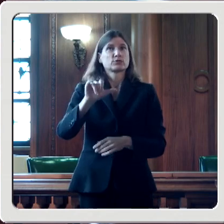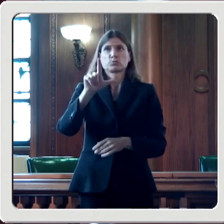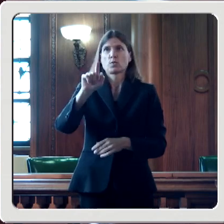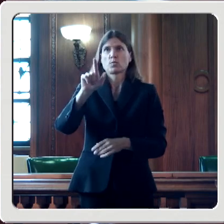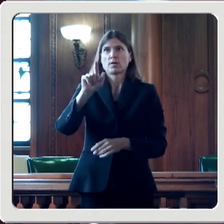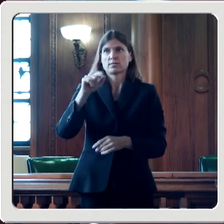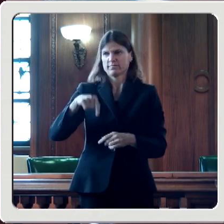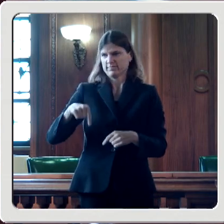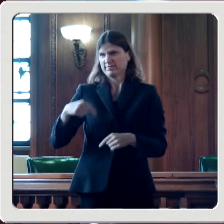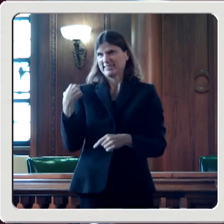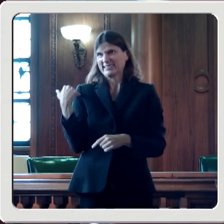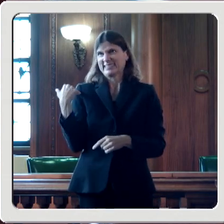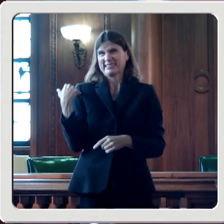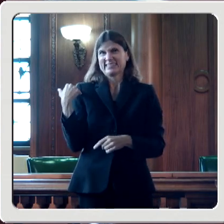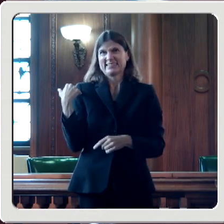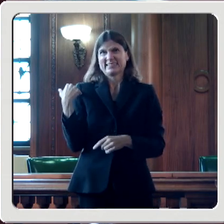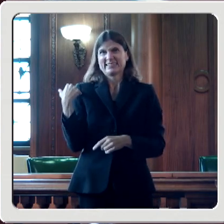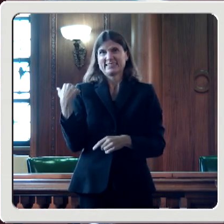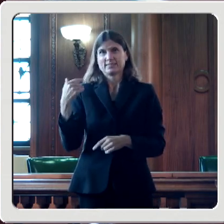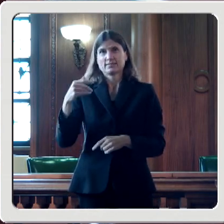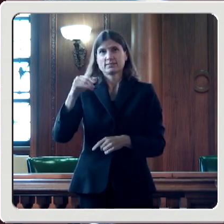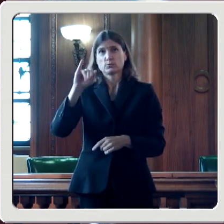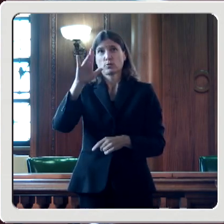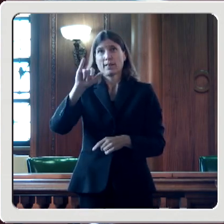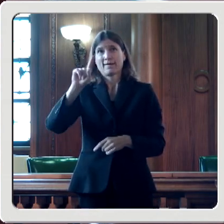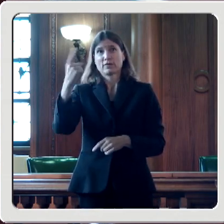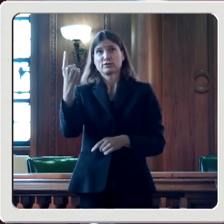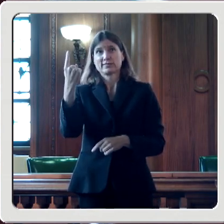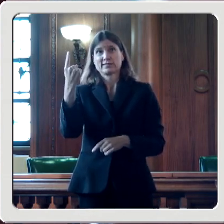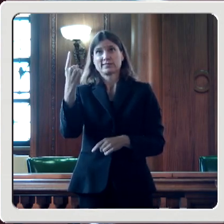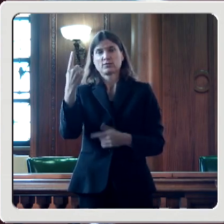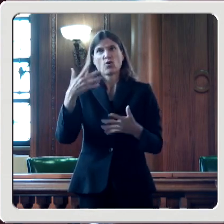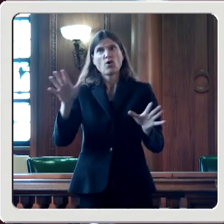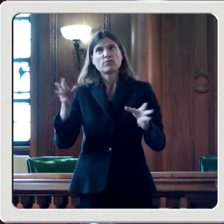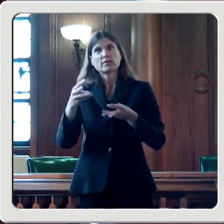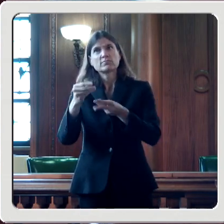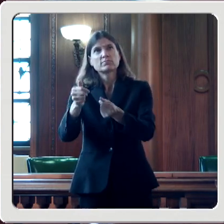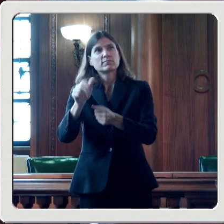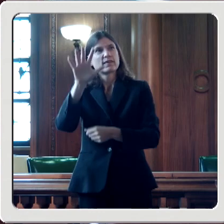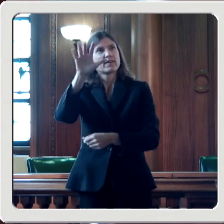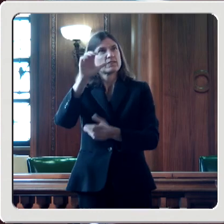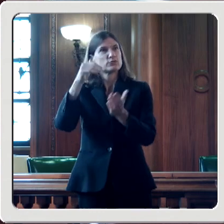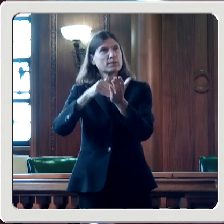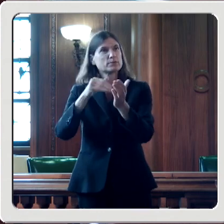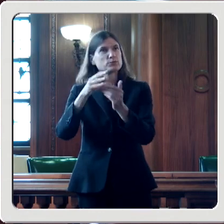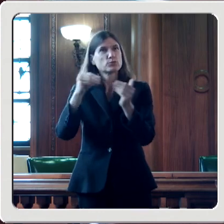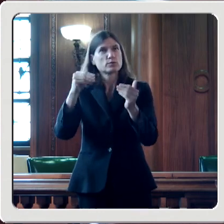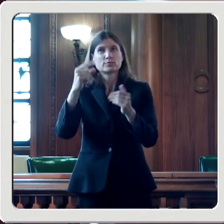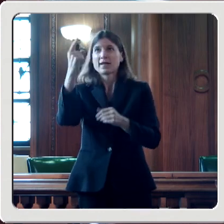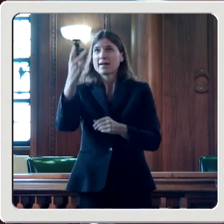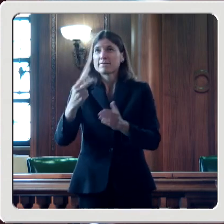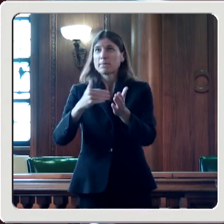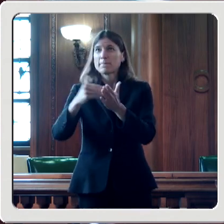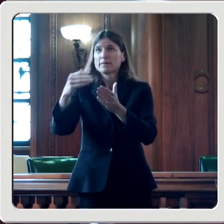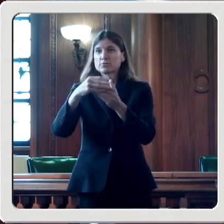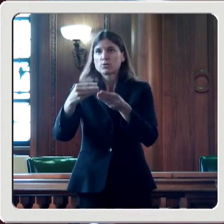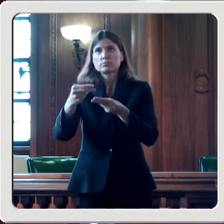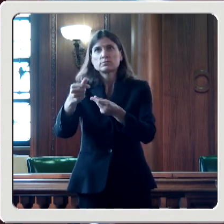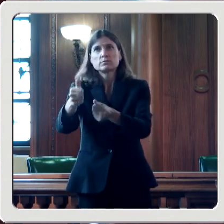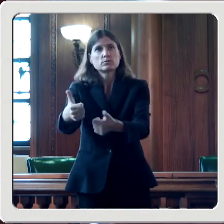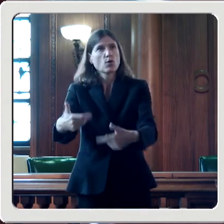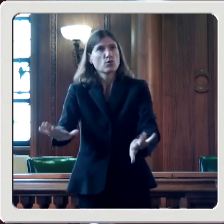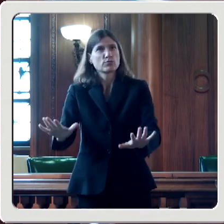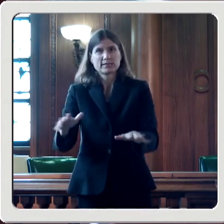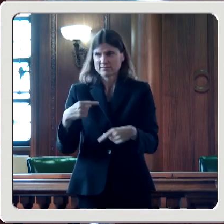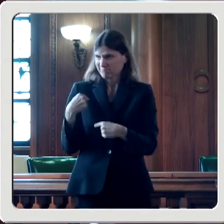$487,000. Echo Dev, Chief Development Officer Tim Sheehan, and I appreciate his efforts. We were able to get a green